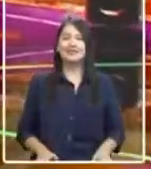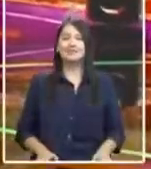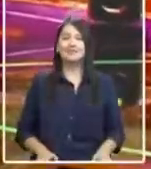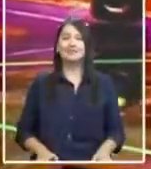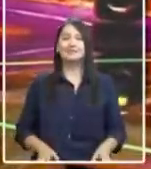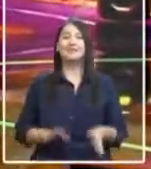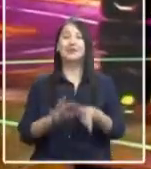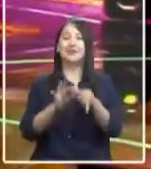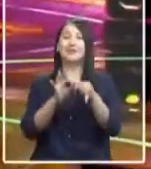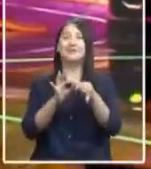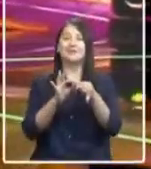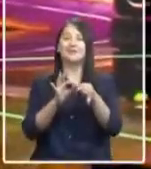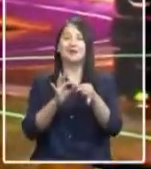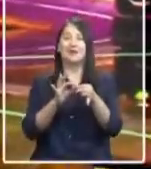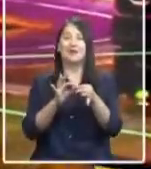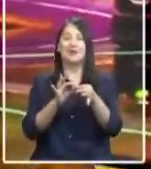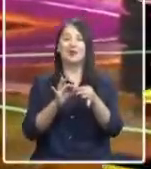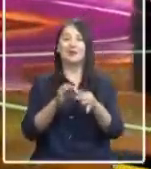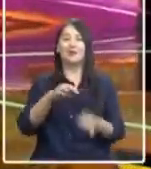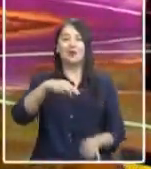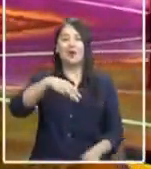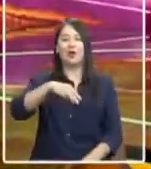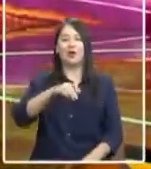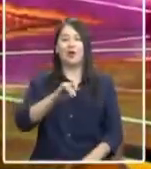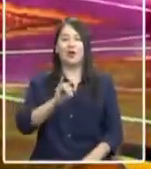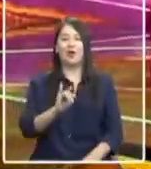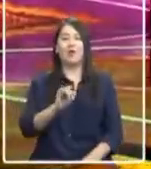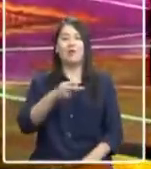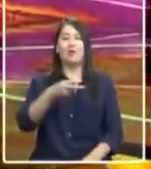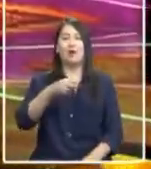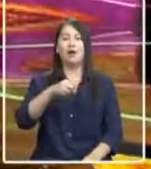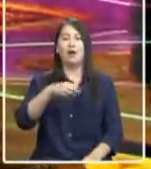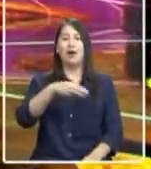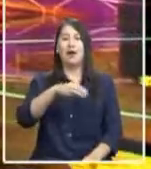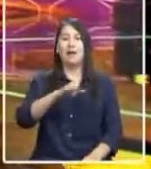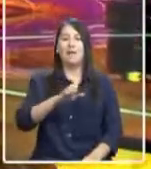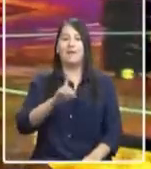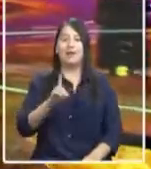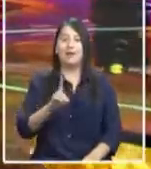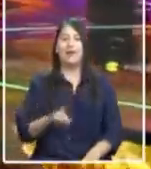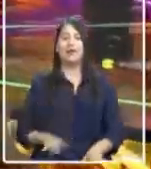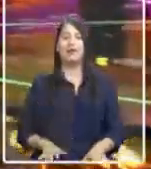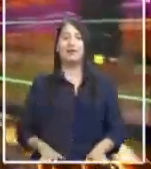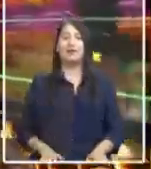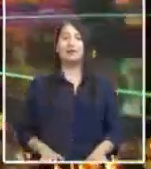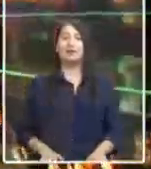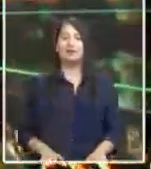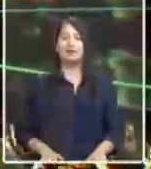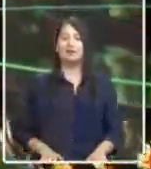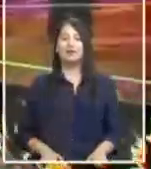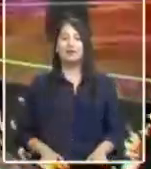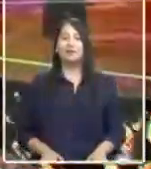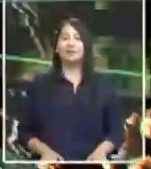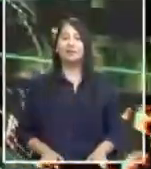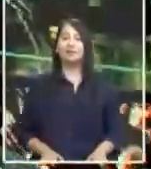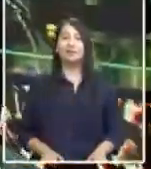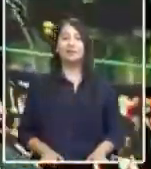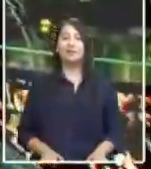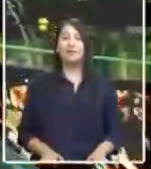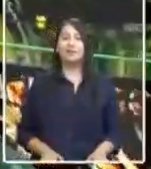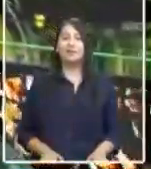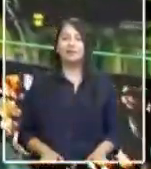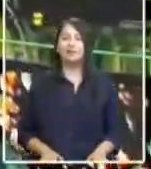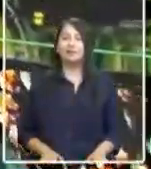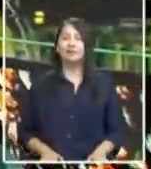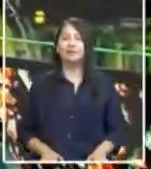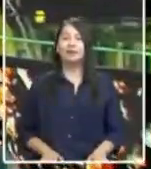Muchas gracias, Mohamed. Thank you for your time. Thank you for your presentation. Thank you for these keywords in so important